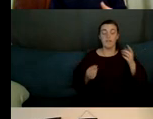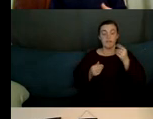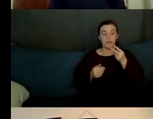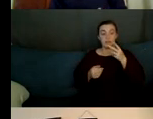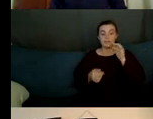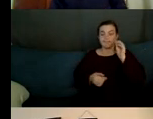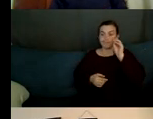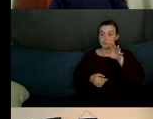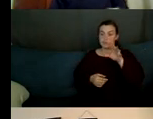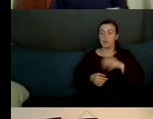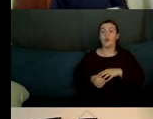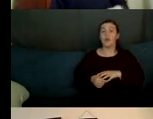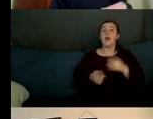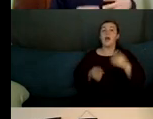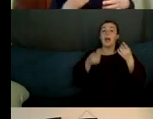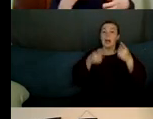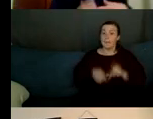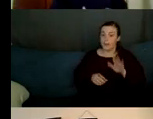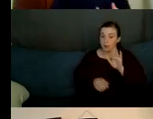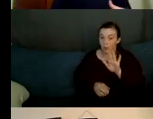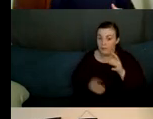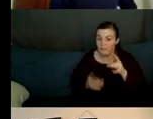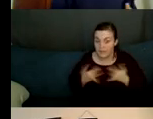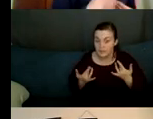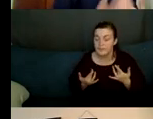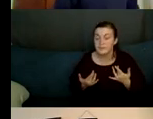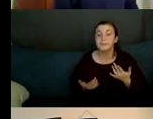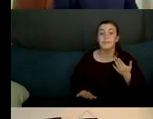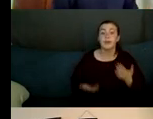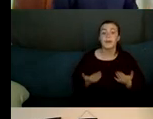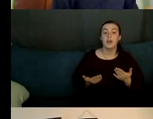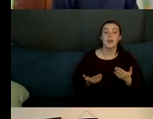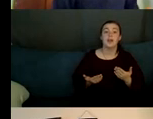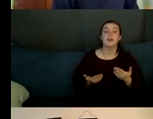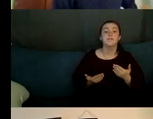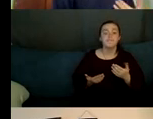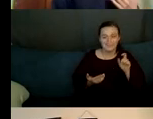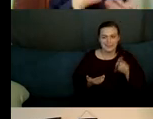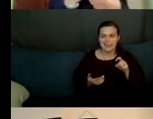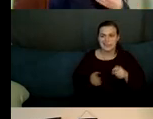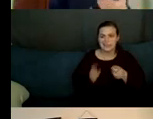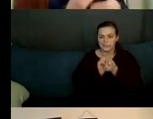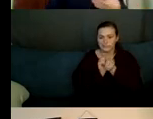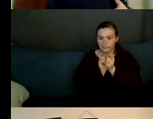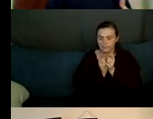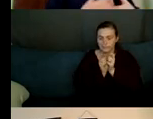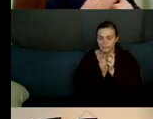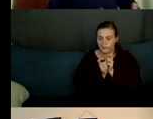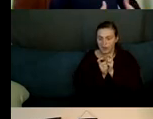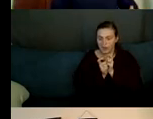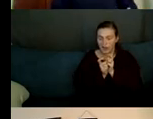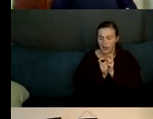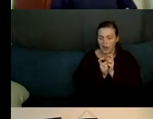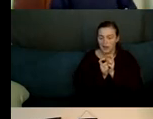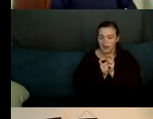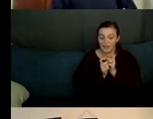your event, say you get to a point where you do need to make an adjustment. If you've set yourself up sort of